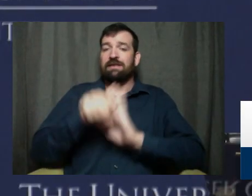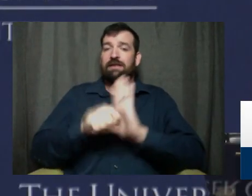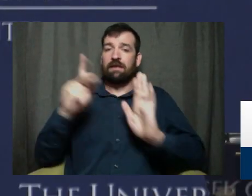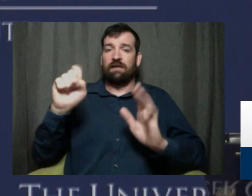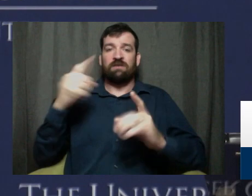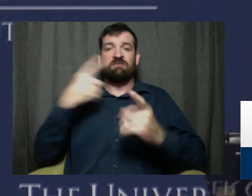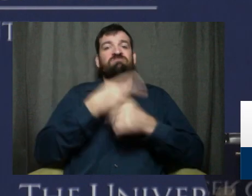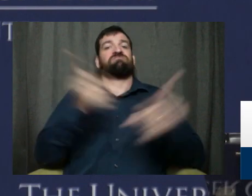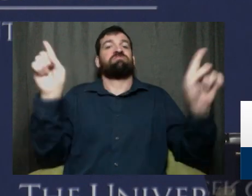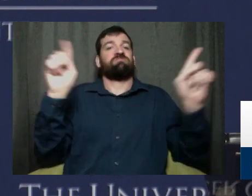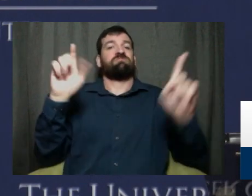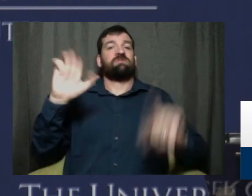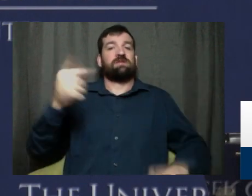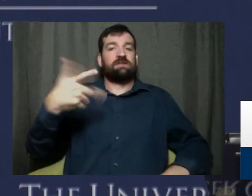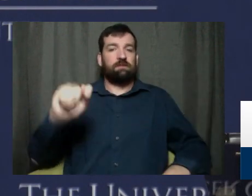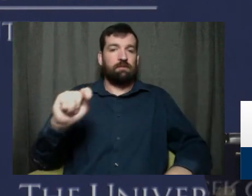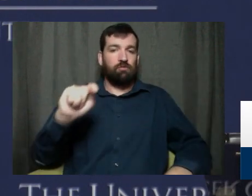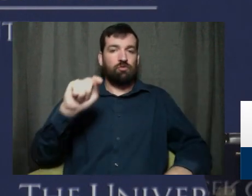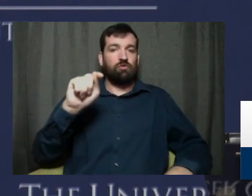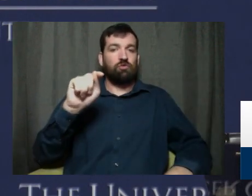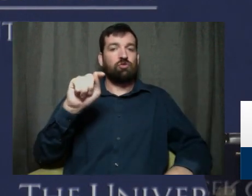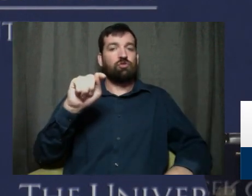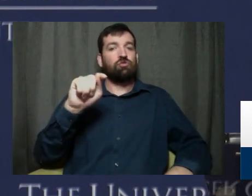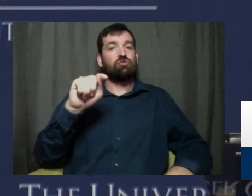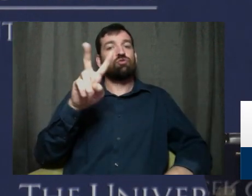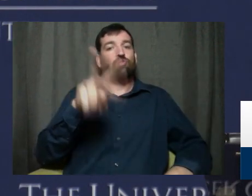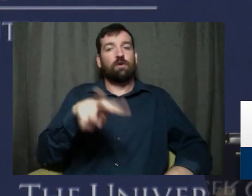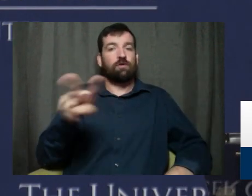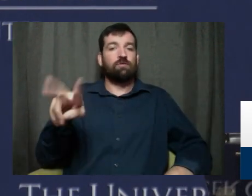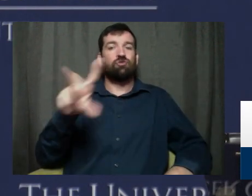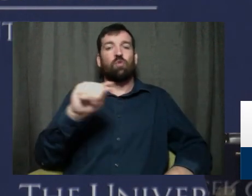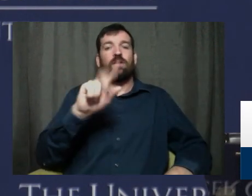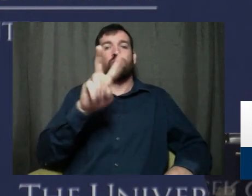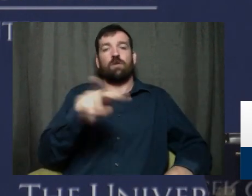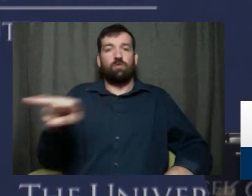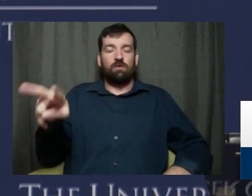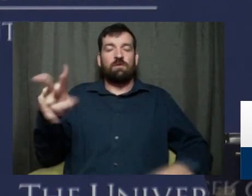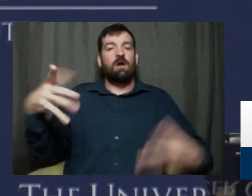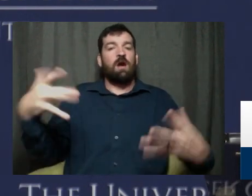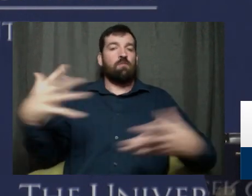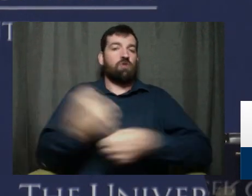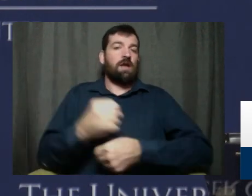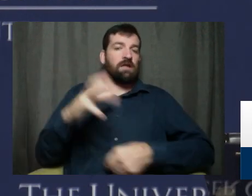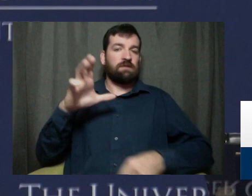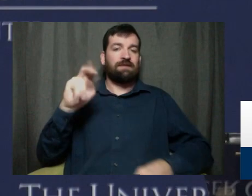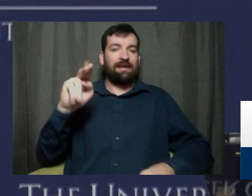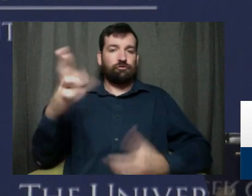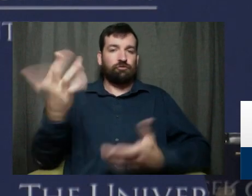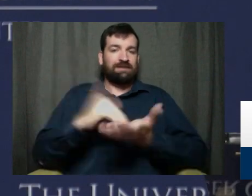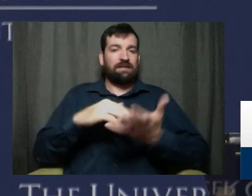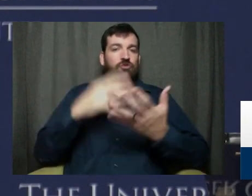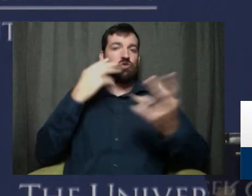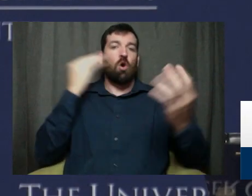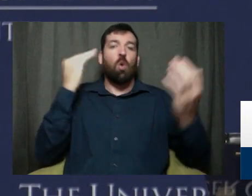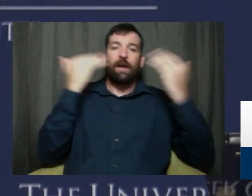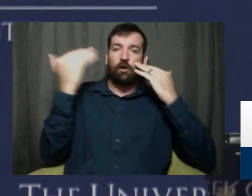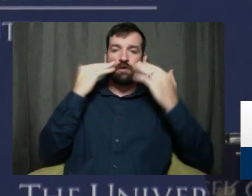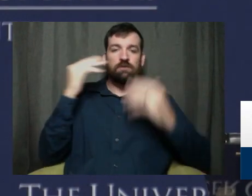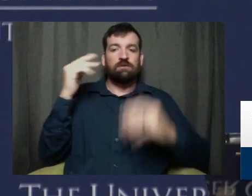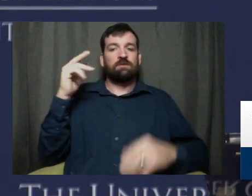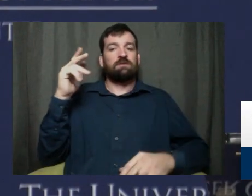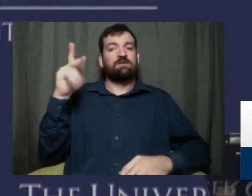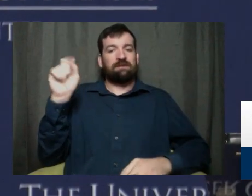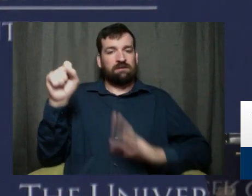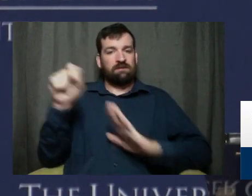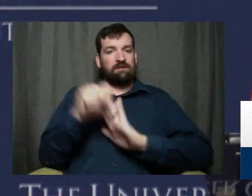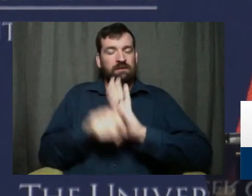proclaim September 2022 as Comprehensive Cancer Centers Awareness Month in the state of Kansas, and I urge